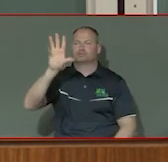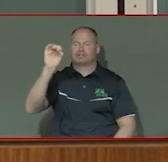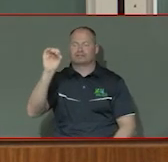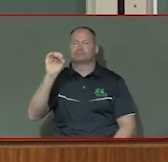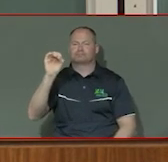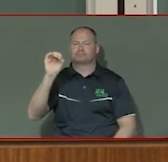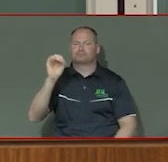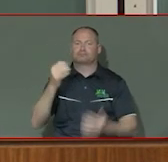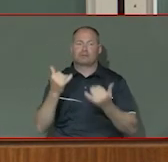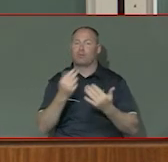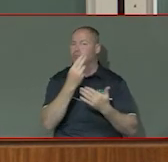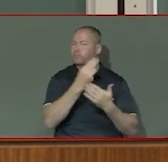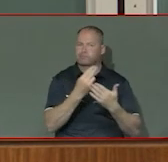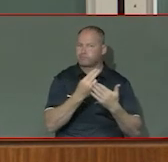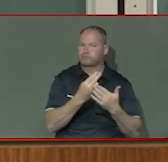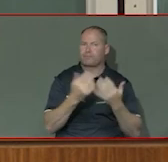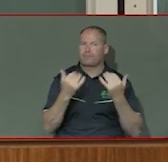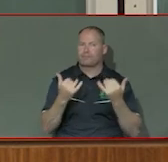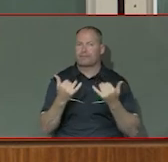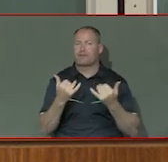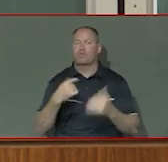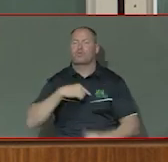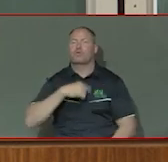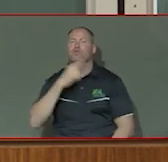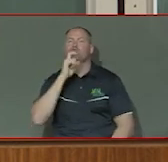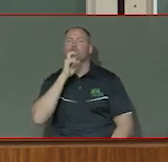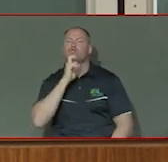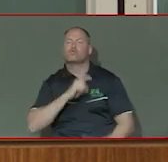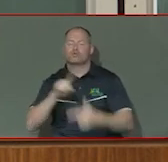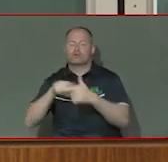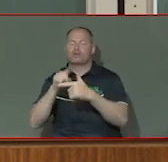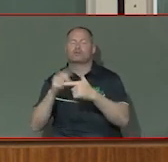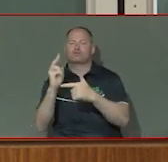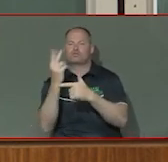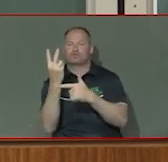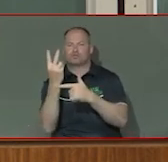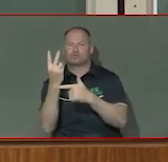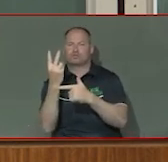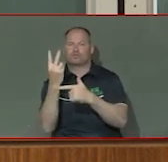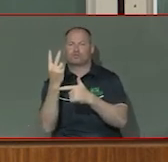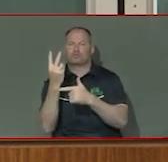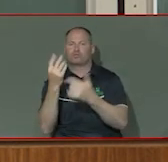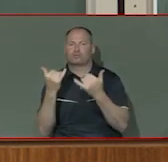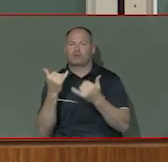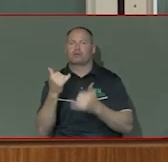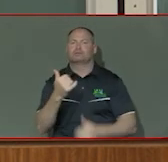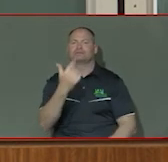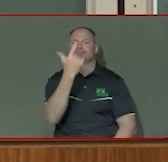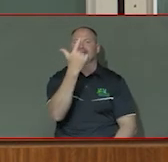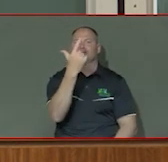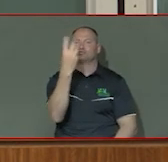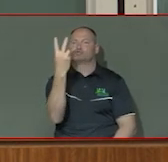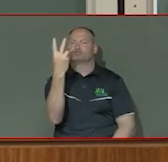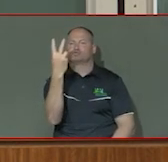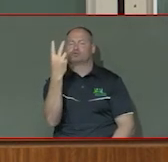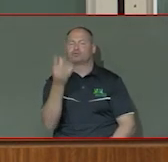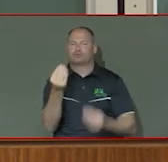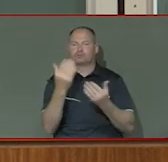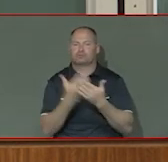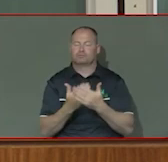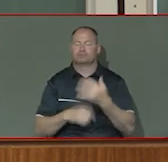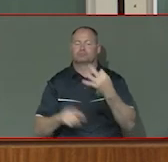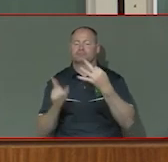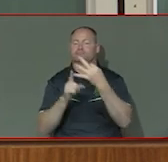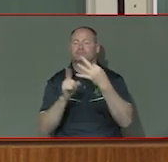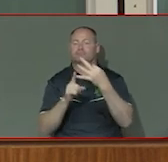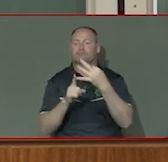acute angle in the diagram, so we use an angle in the diagram to give you 72. The third one, if it's not